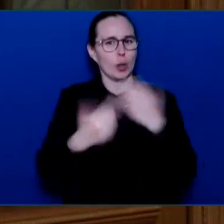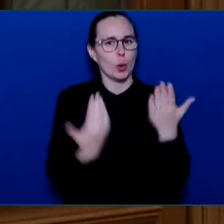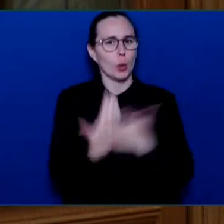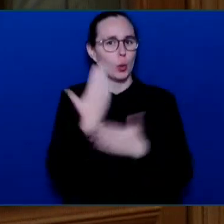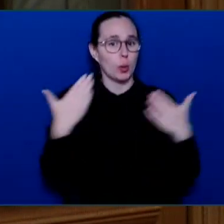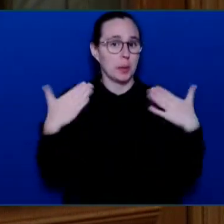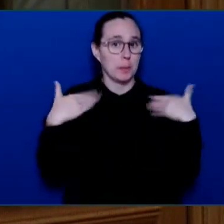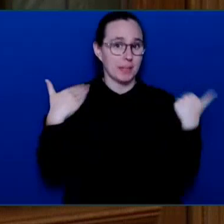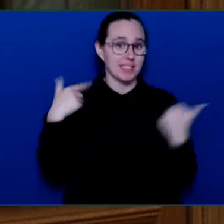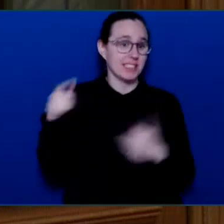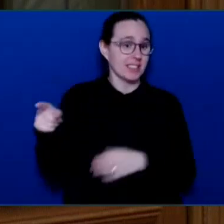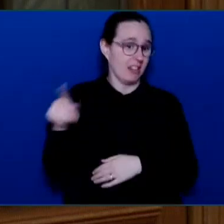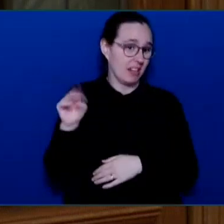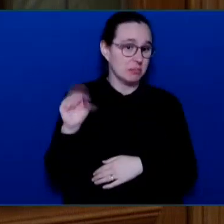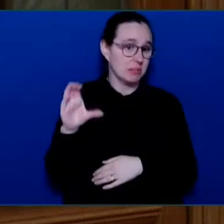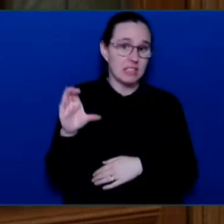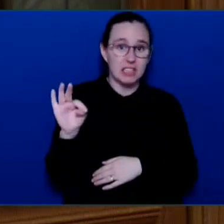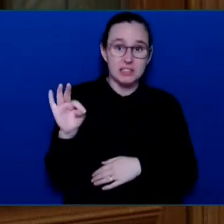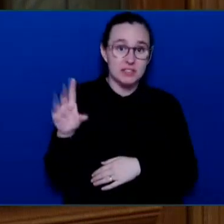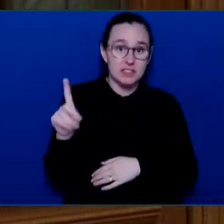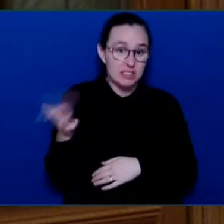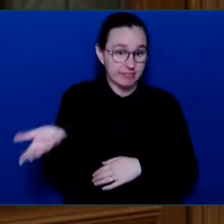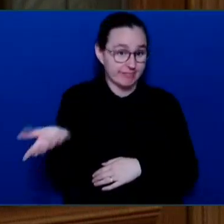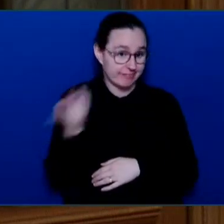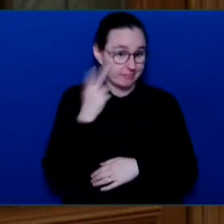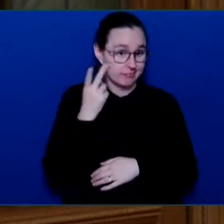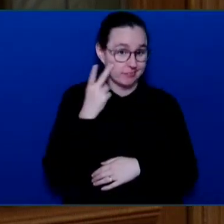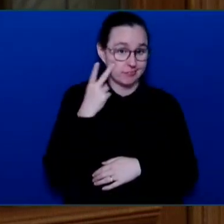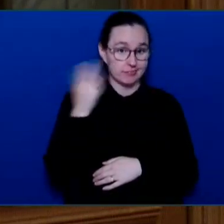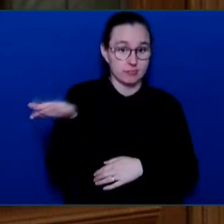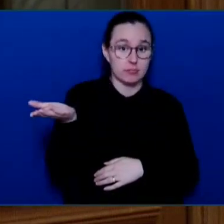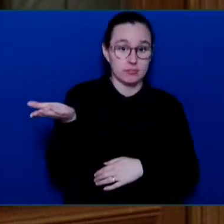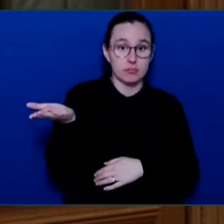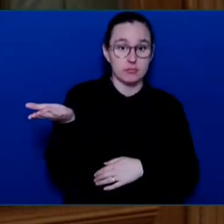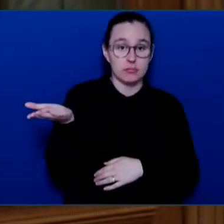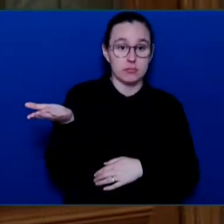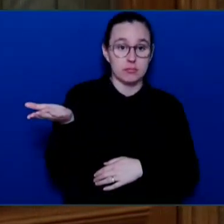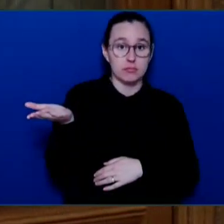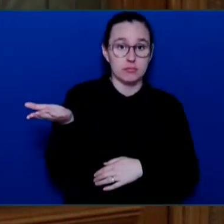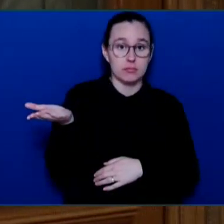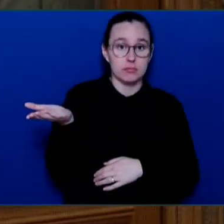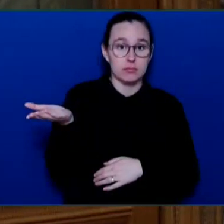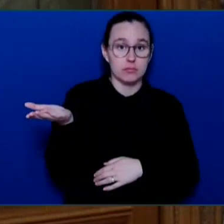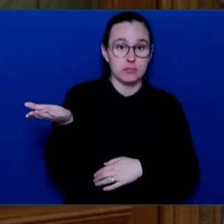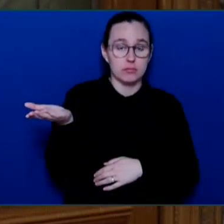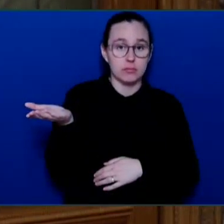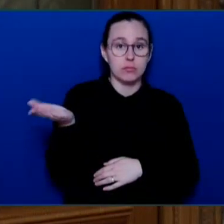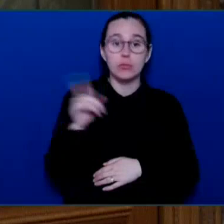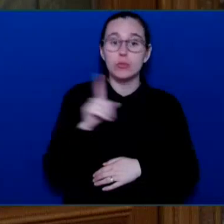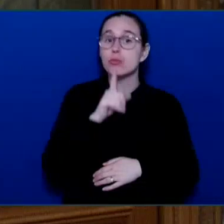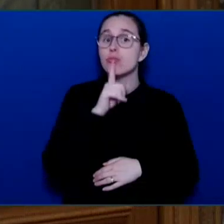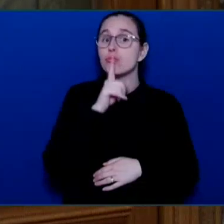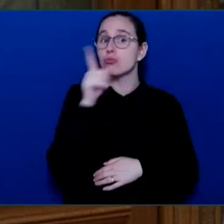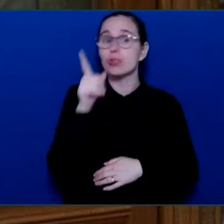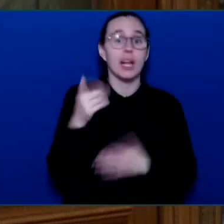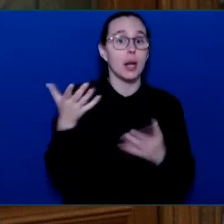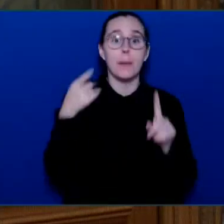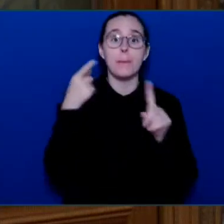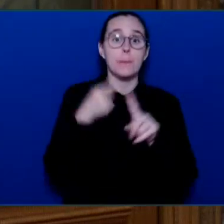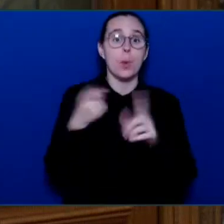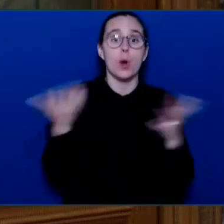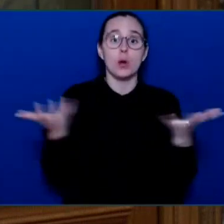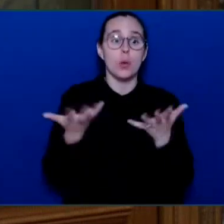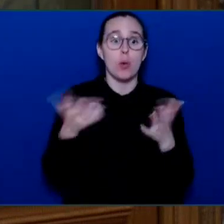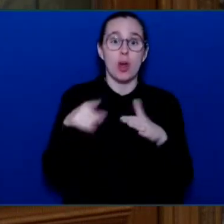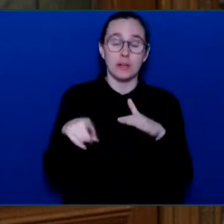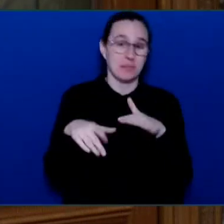When we are reduced to talking about the most basic level of service not being delivered over and over and over again, not one audit, not